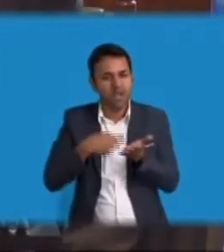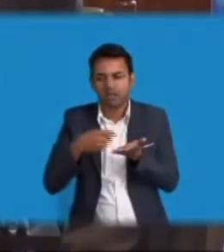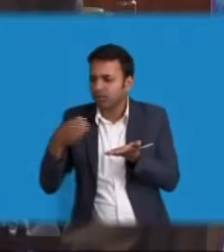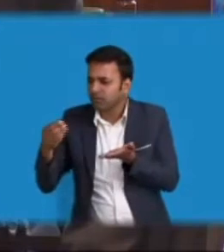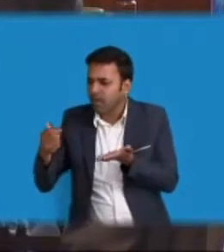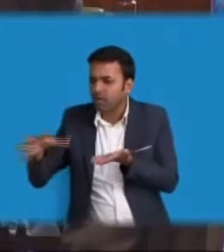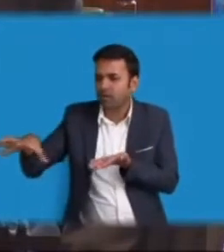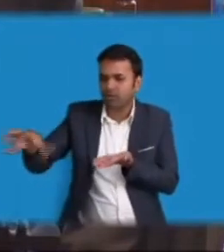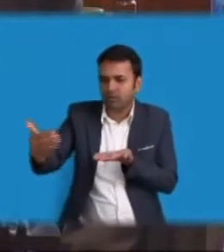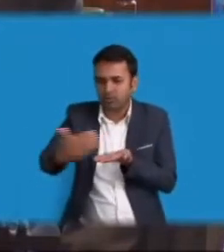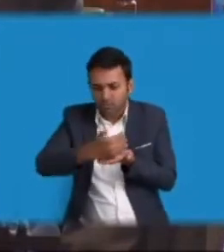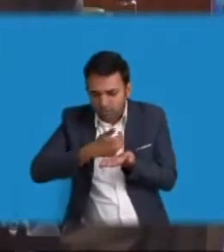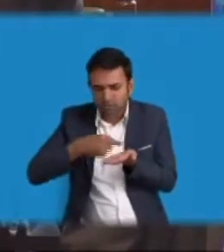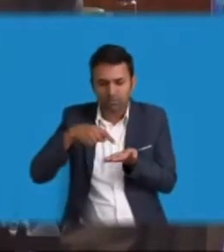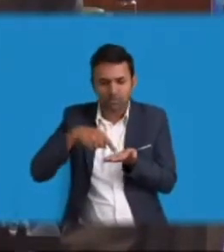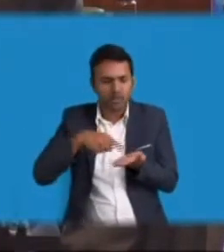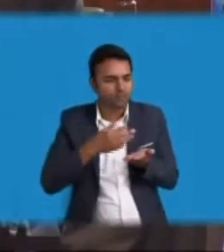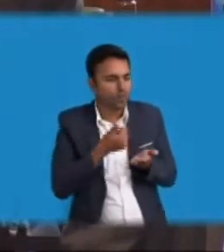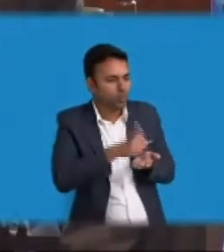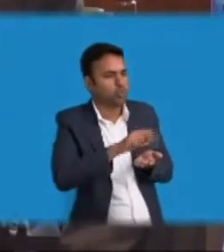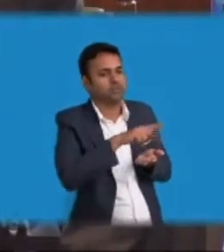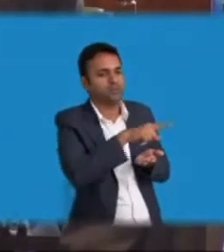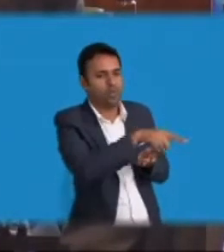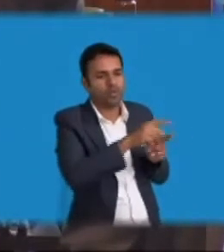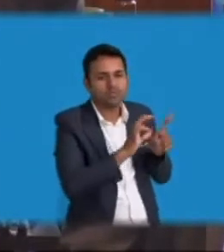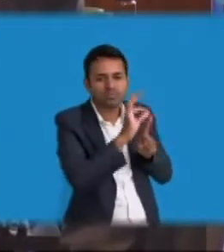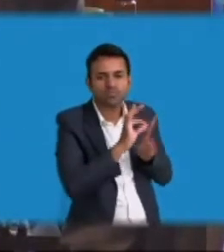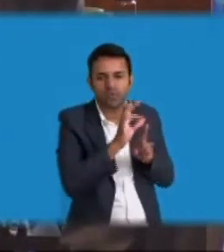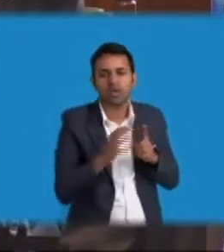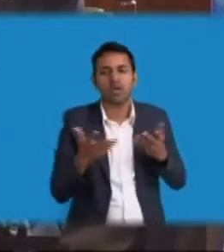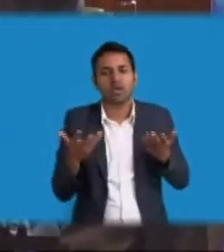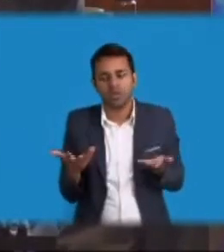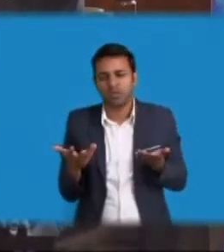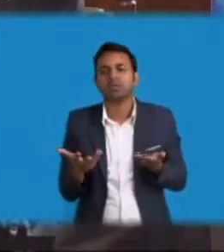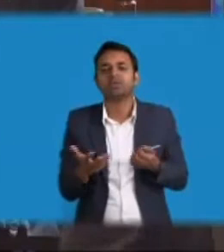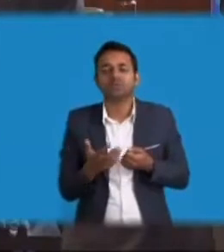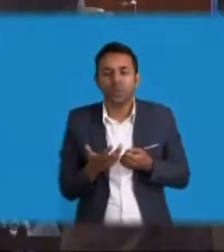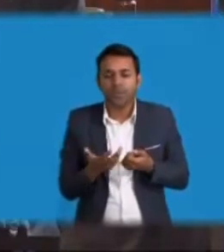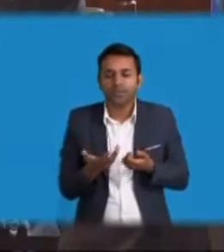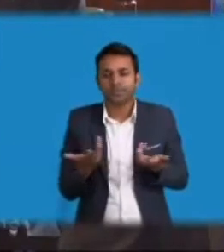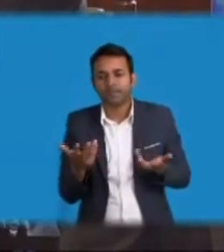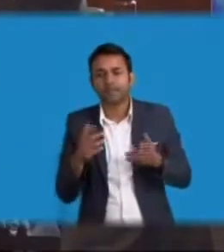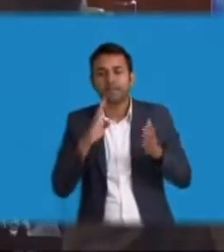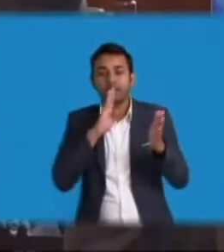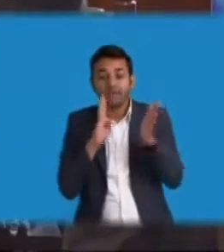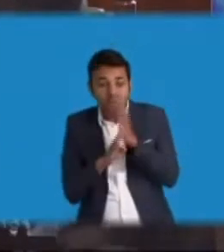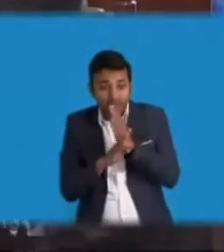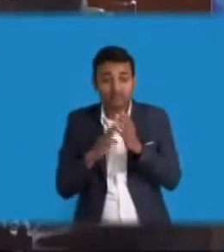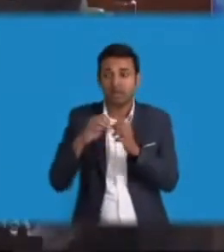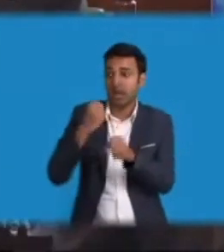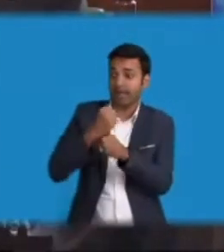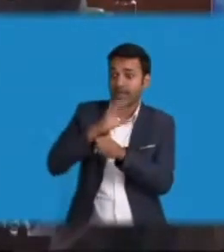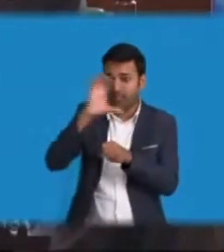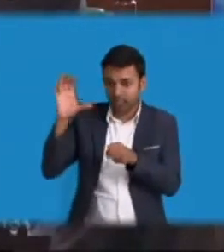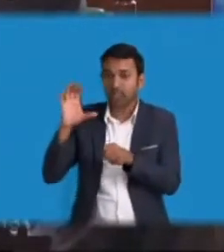fiscally sound public-private partnership. This increased revenue stream will be of benefit to all